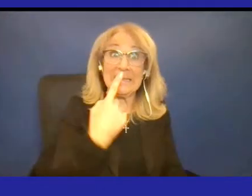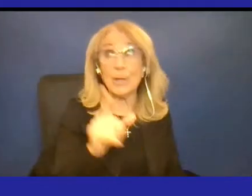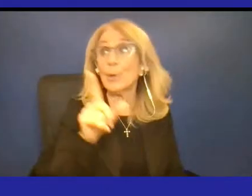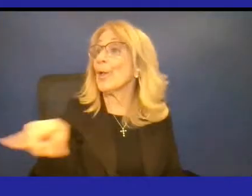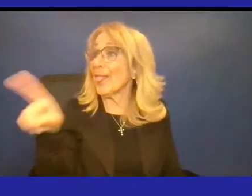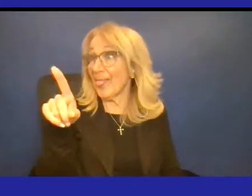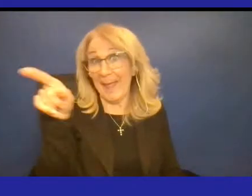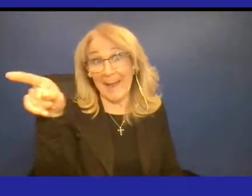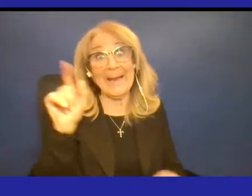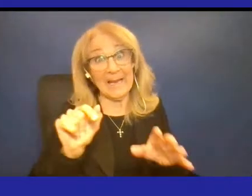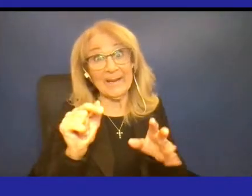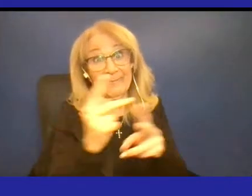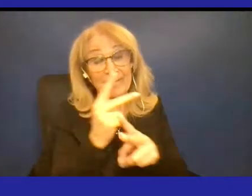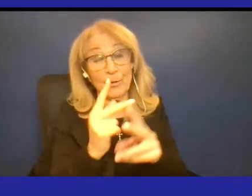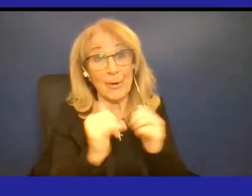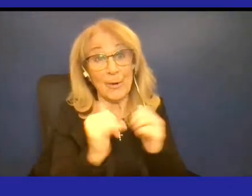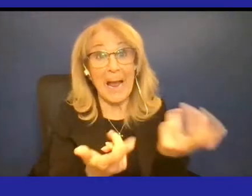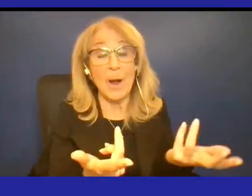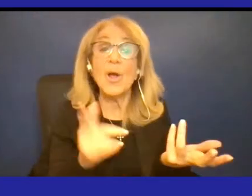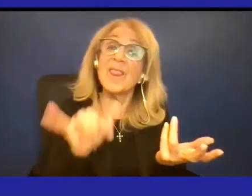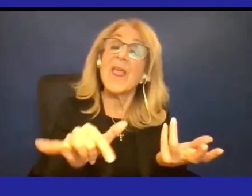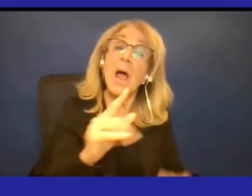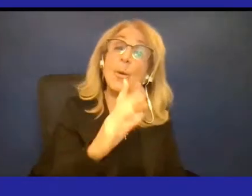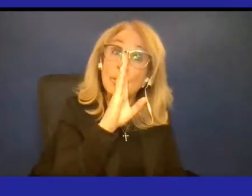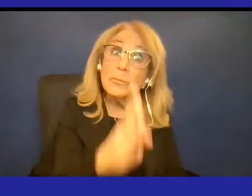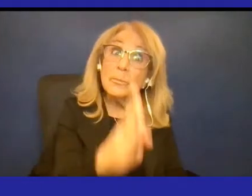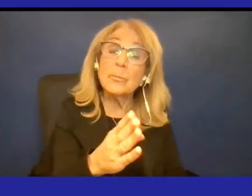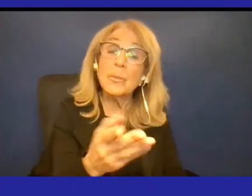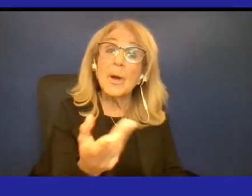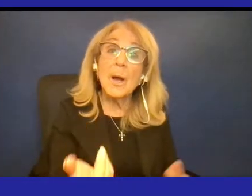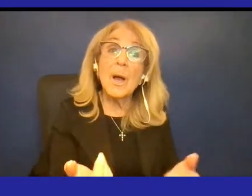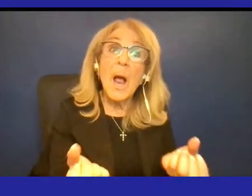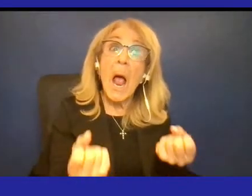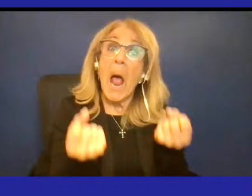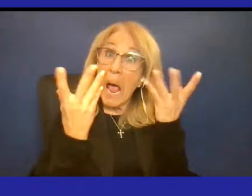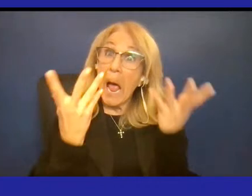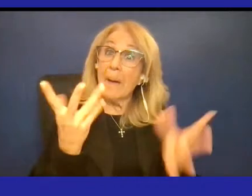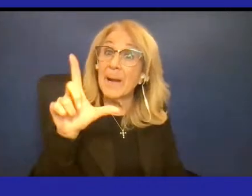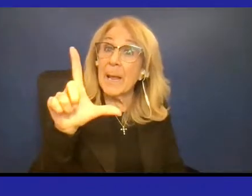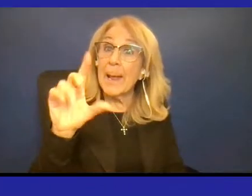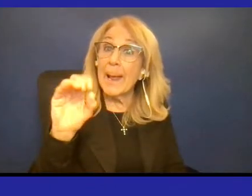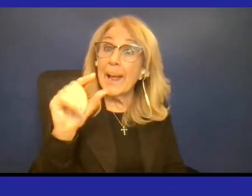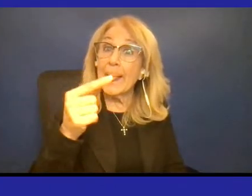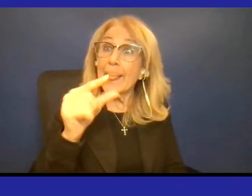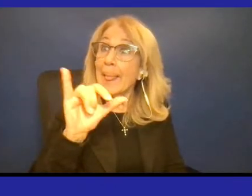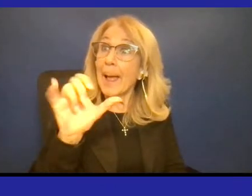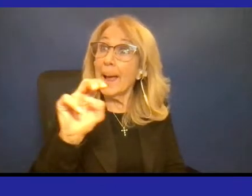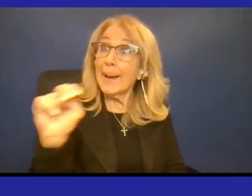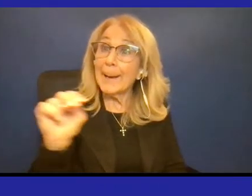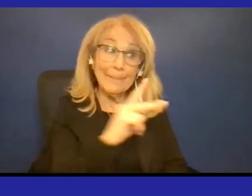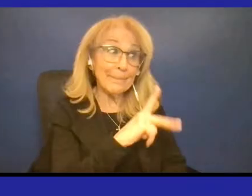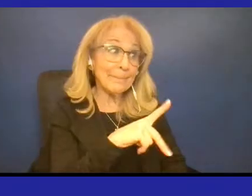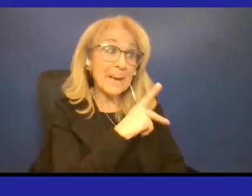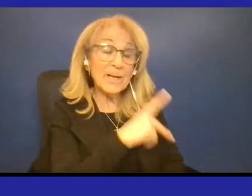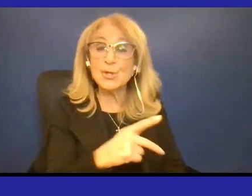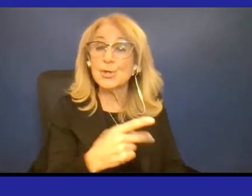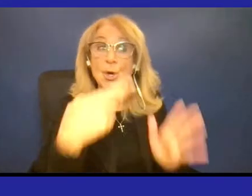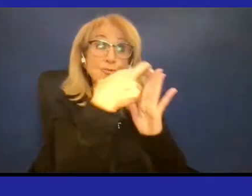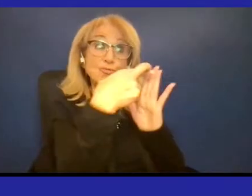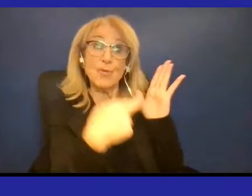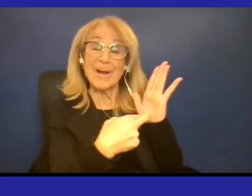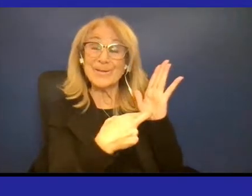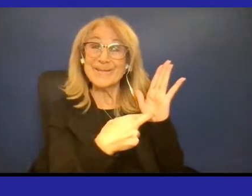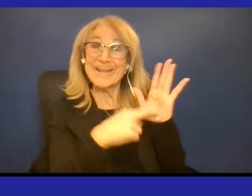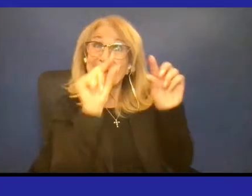out. But like that would just tell you how many logins. What would that show? You're just saying that they registered across the top and then if